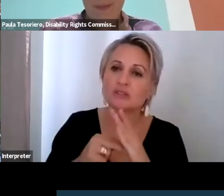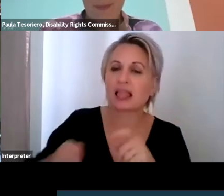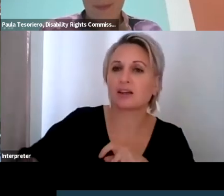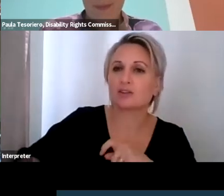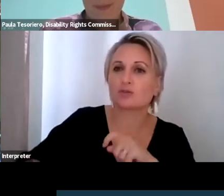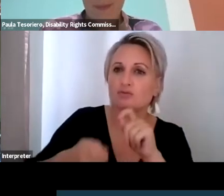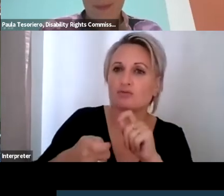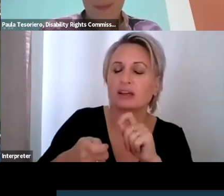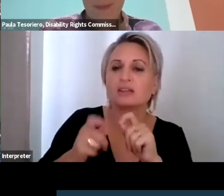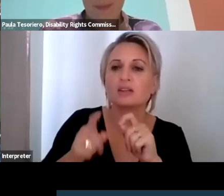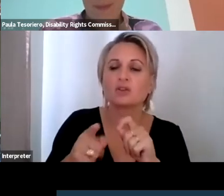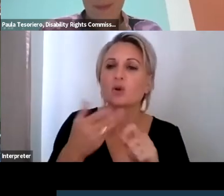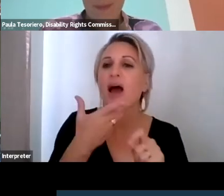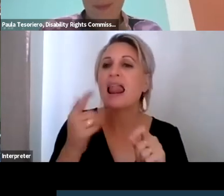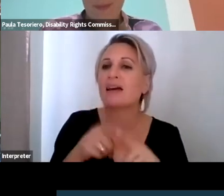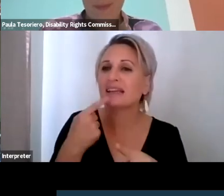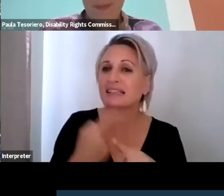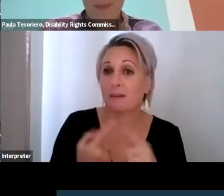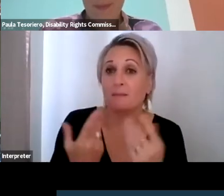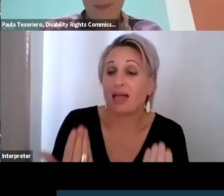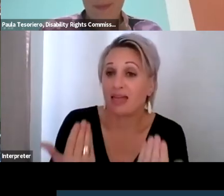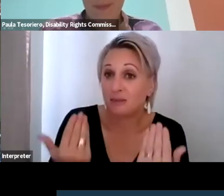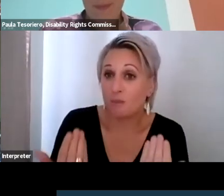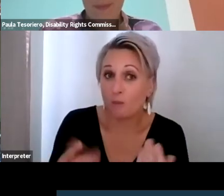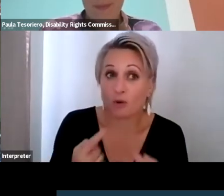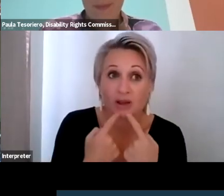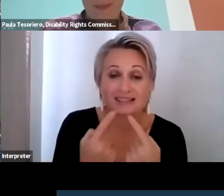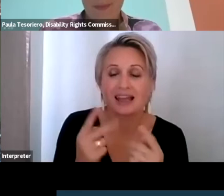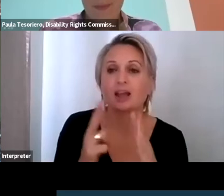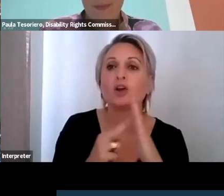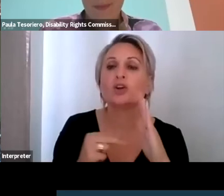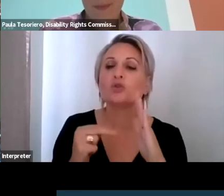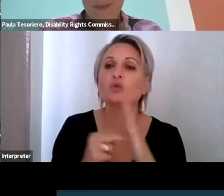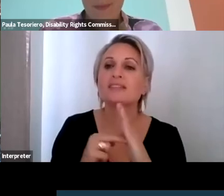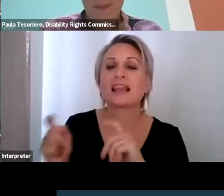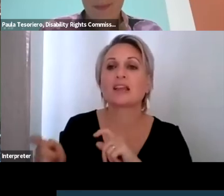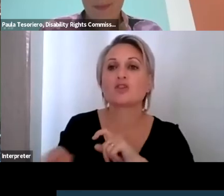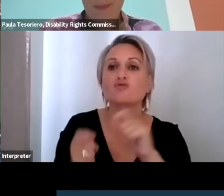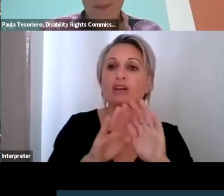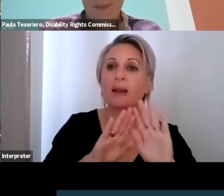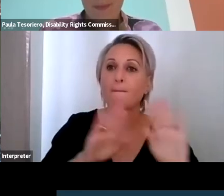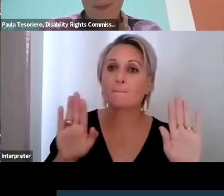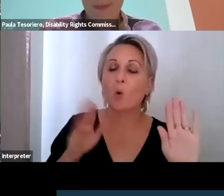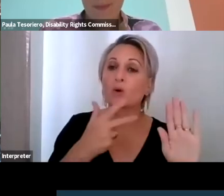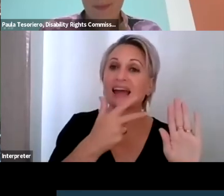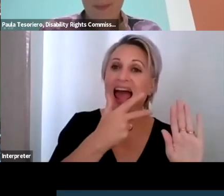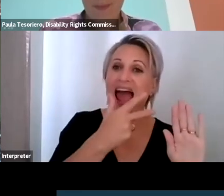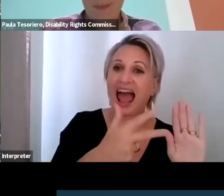Even just a lovely example right now is that the New Zealand Cricket Board sits there with 8 directors and 1